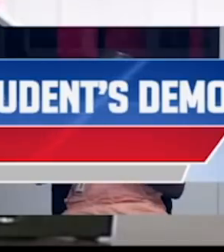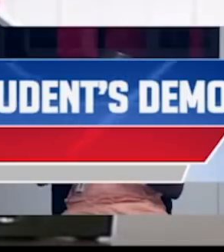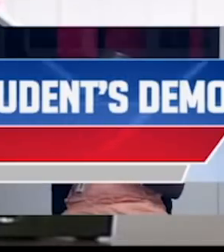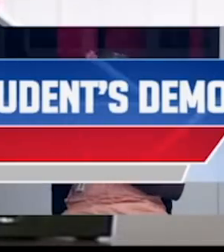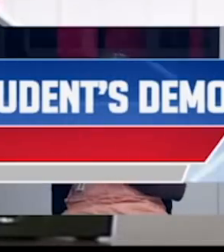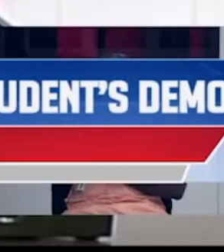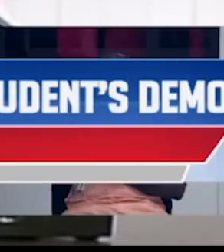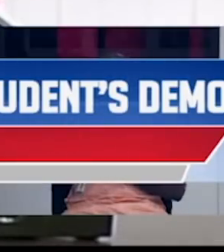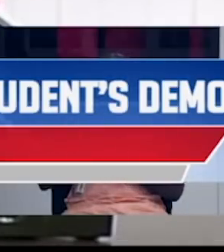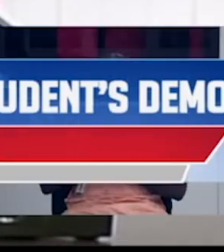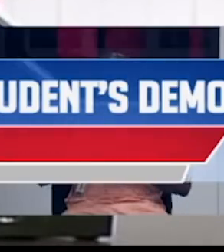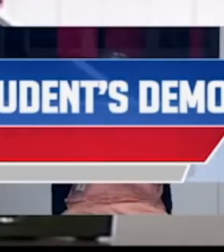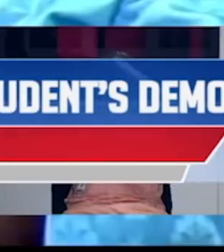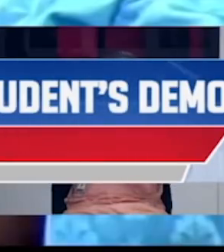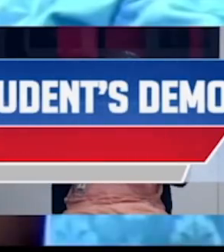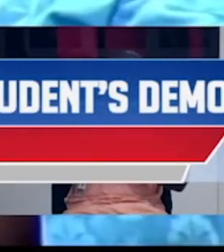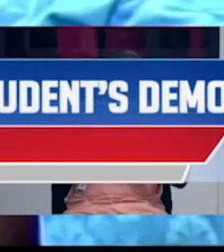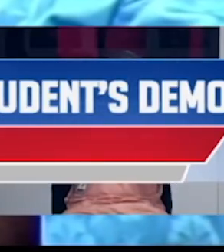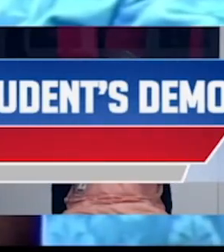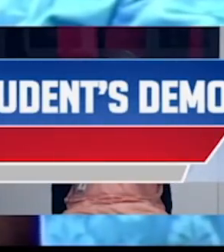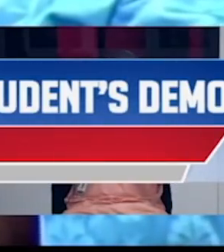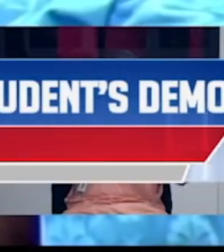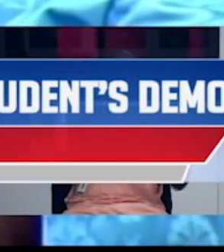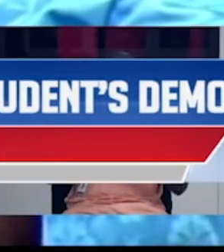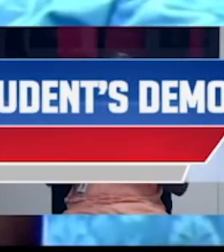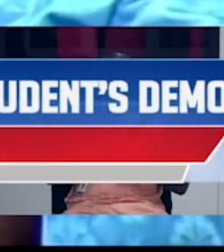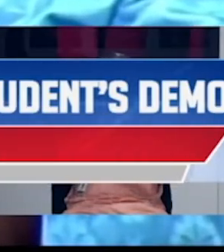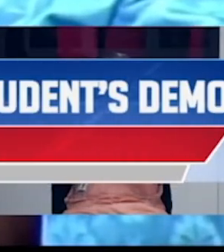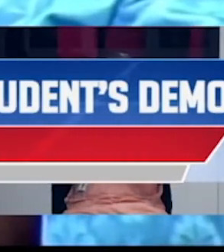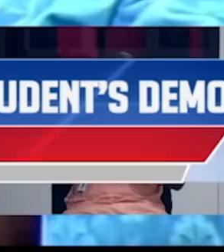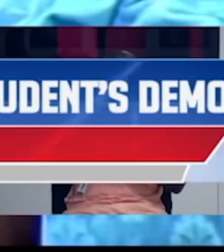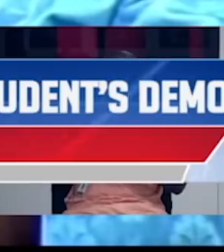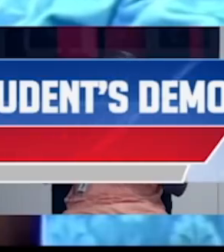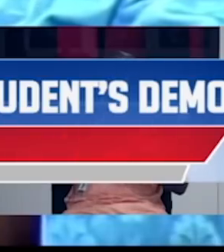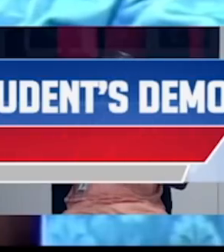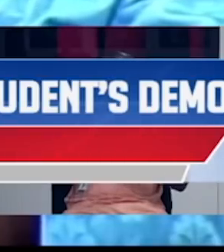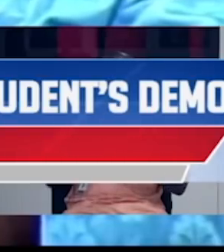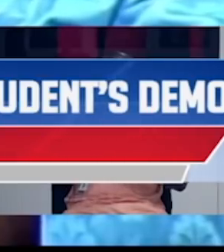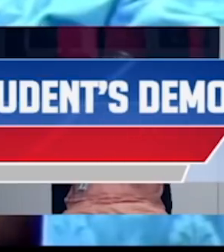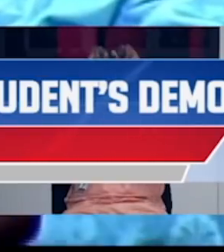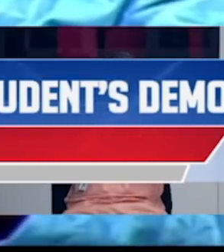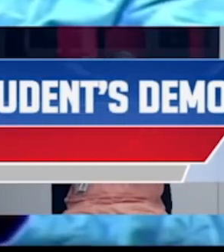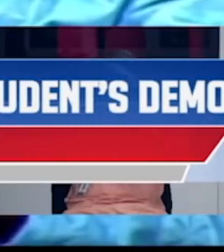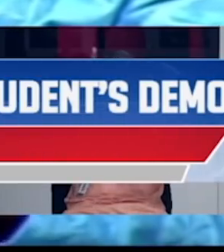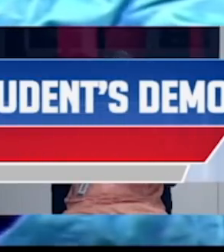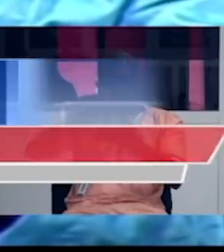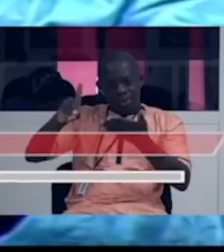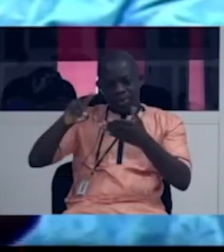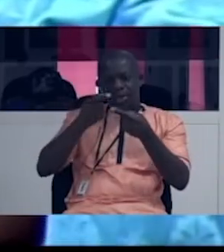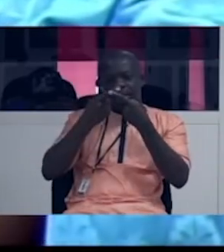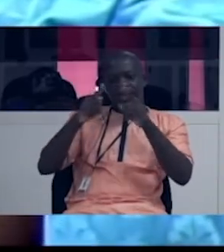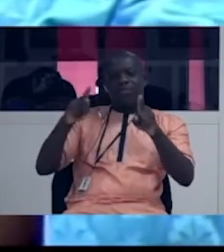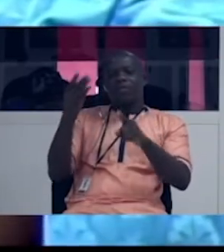hospital. Dr. Jalo went on to explain that she received directives from State House that no patient should be given his or